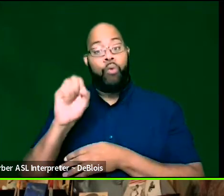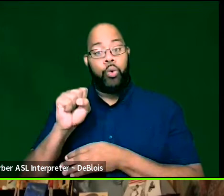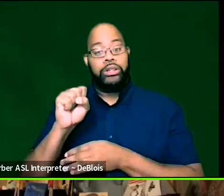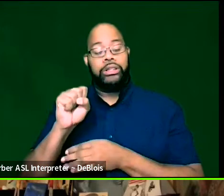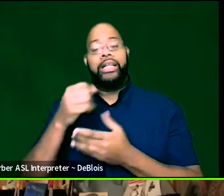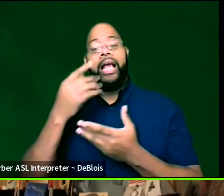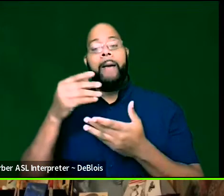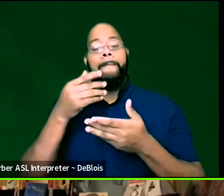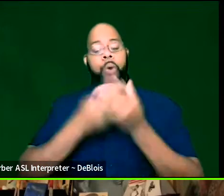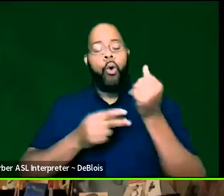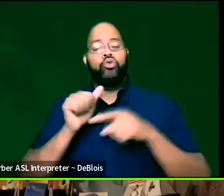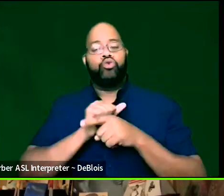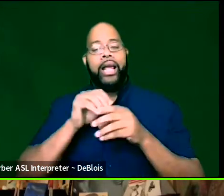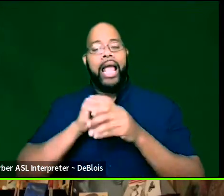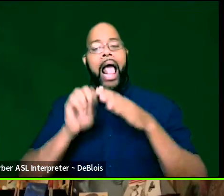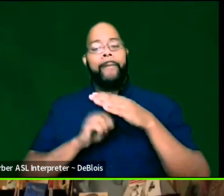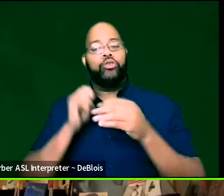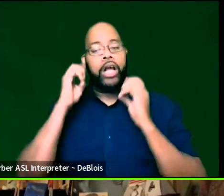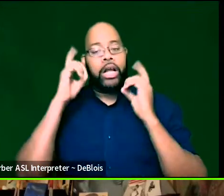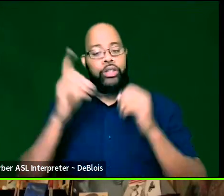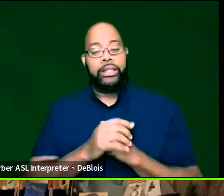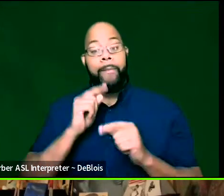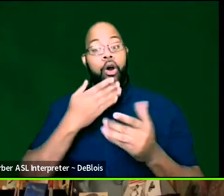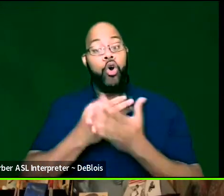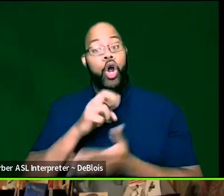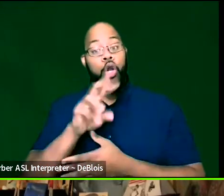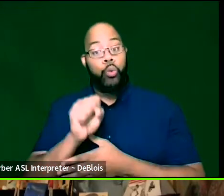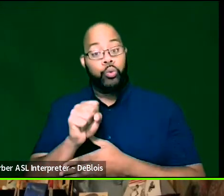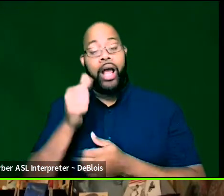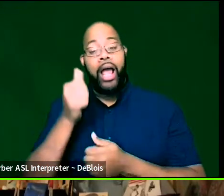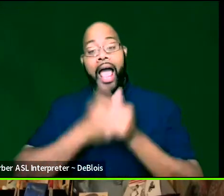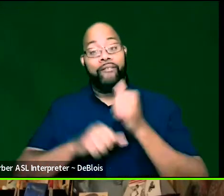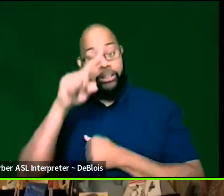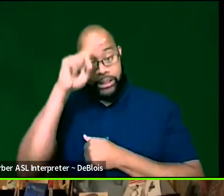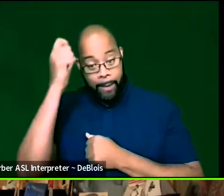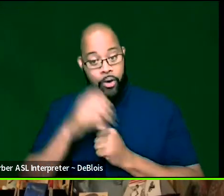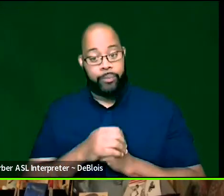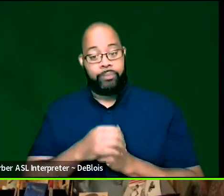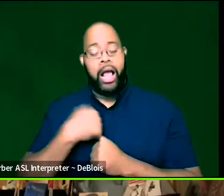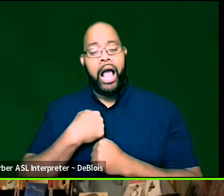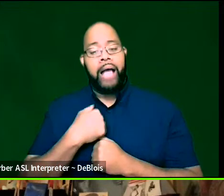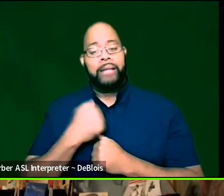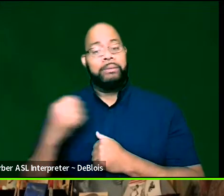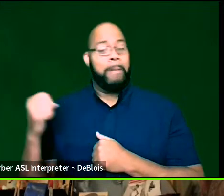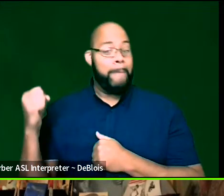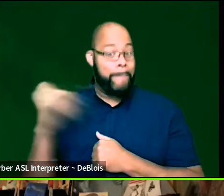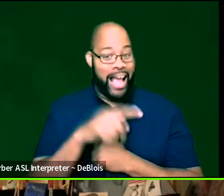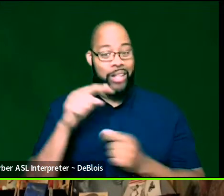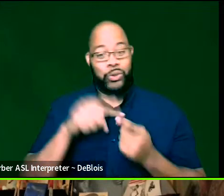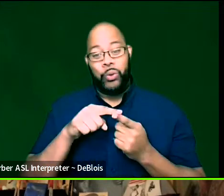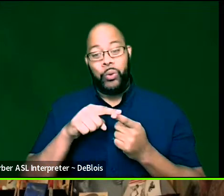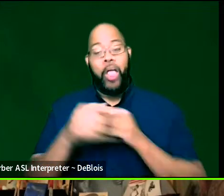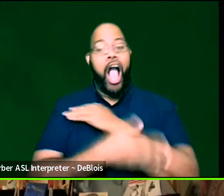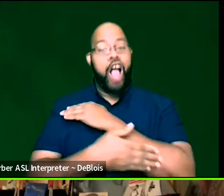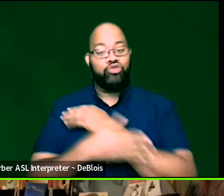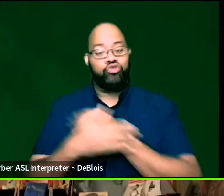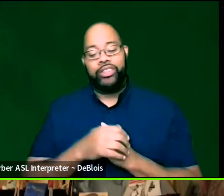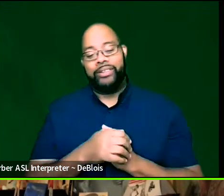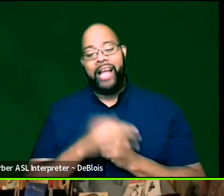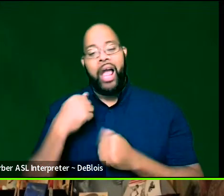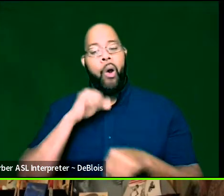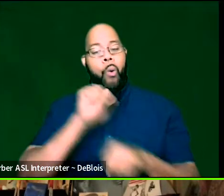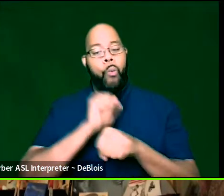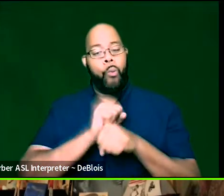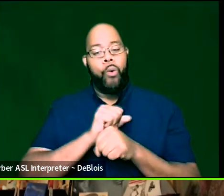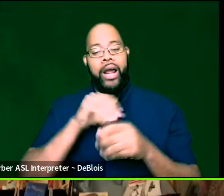training elementary education. But the good news is every summer I was shipped back down the country and worked